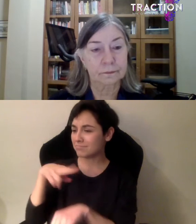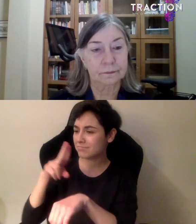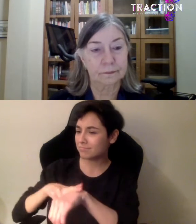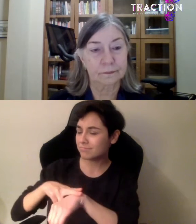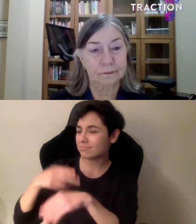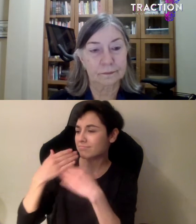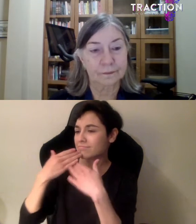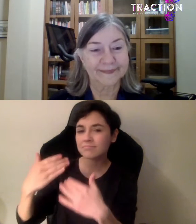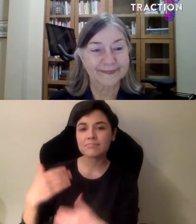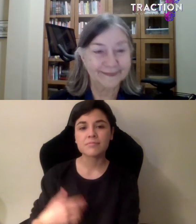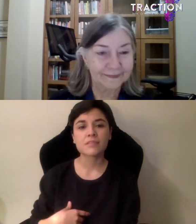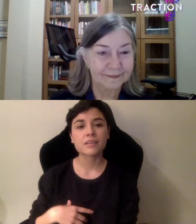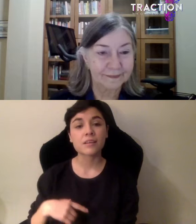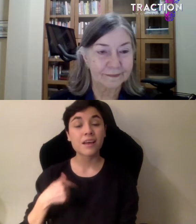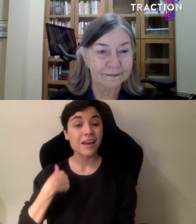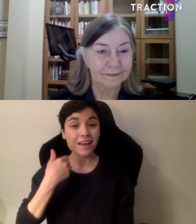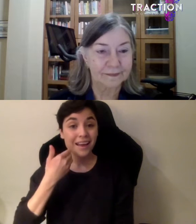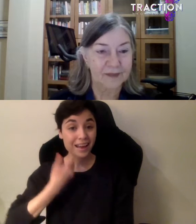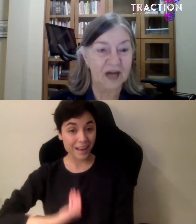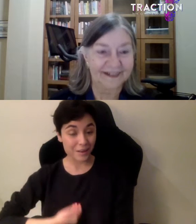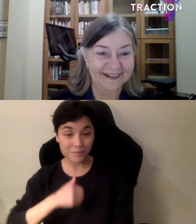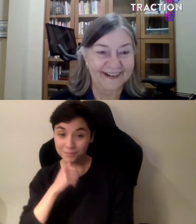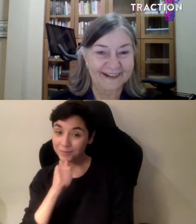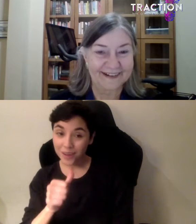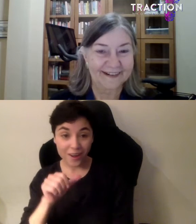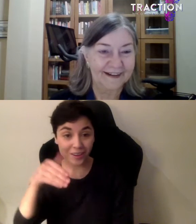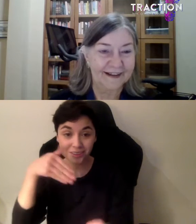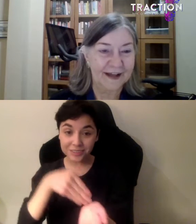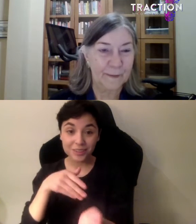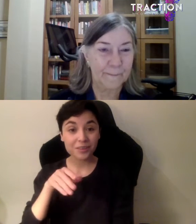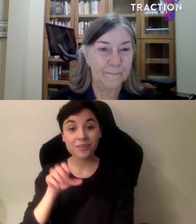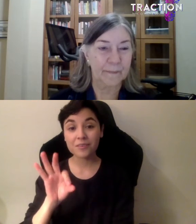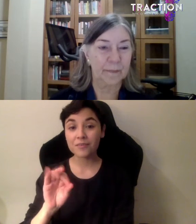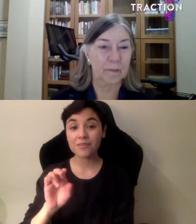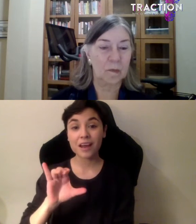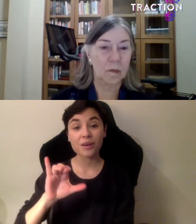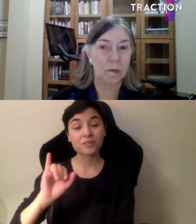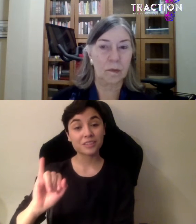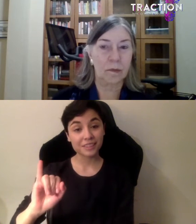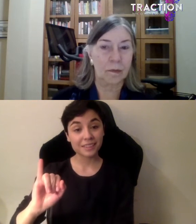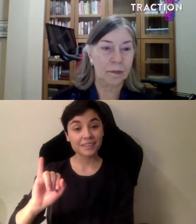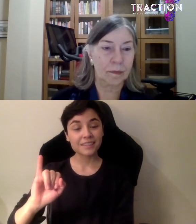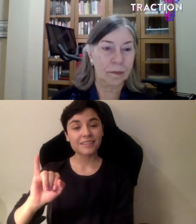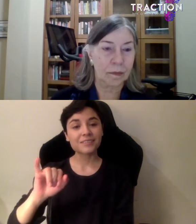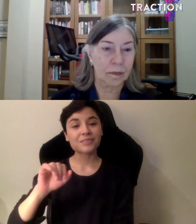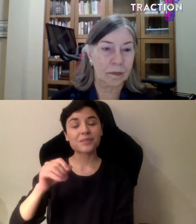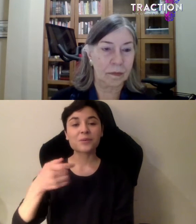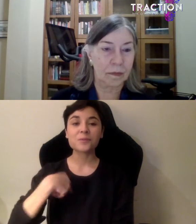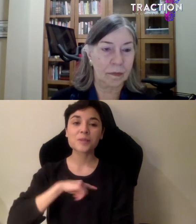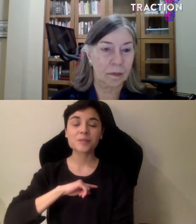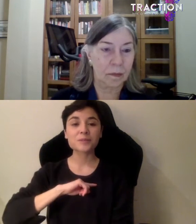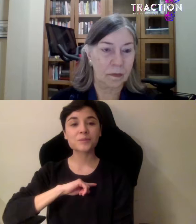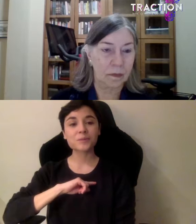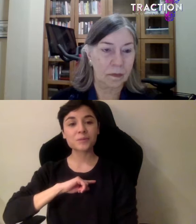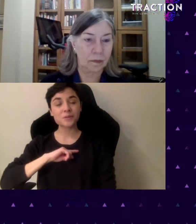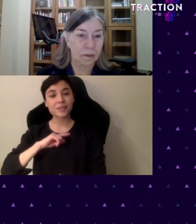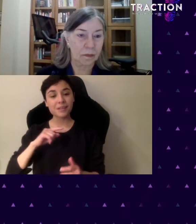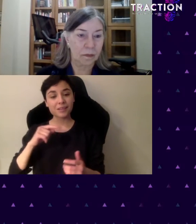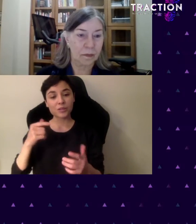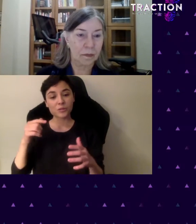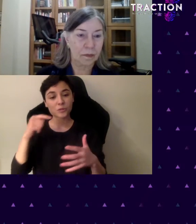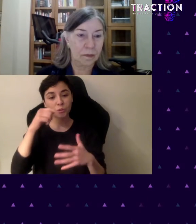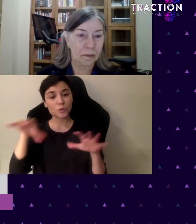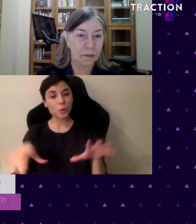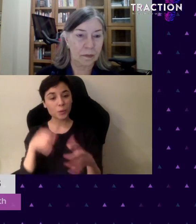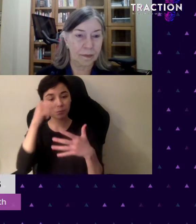like Dr. Gromko, I am not Dr. Fauci. And so again, this is informational, and this is really what we're doing in the trenches. So this is stuff that we know, and I'm